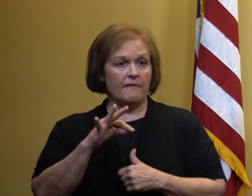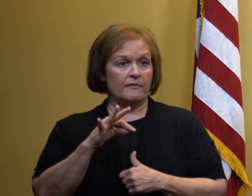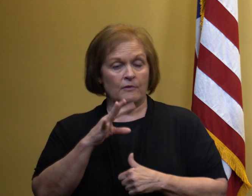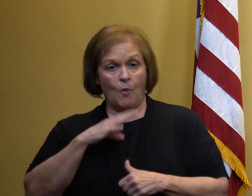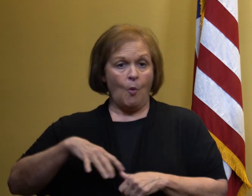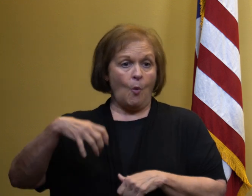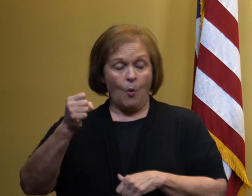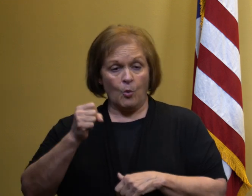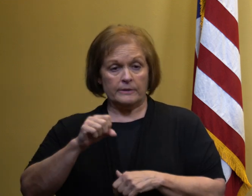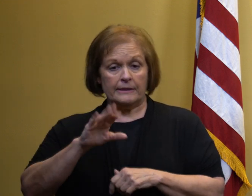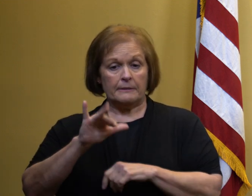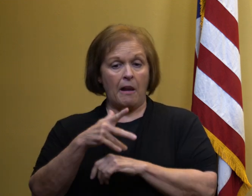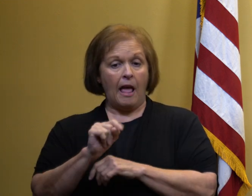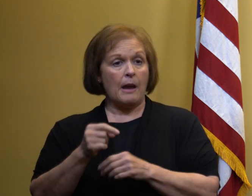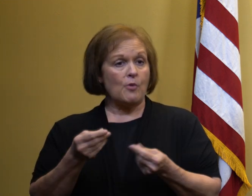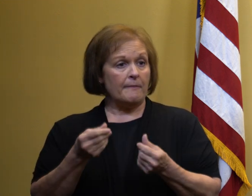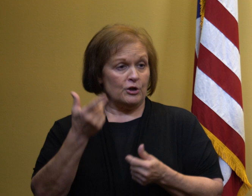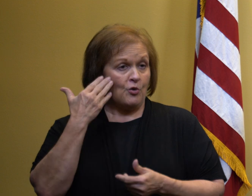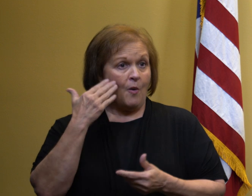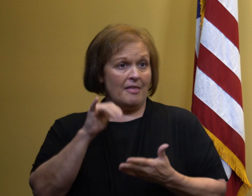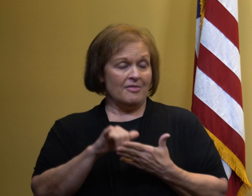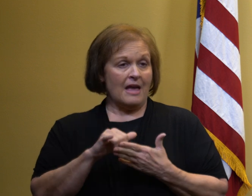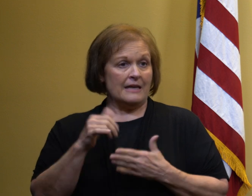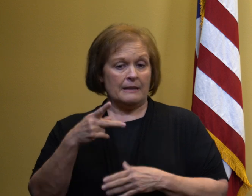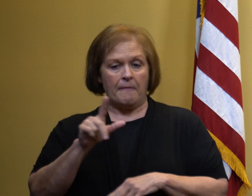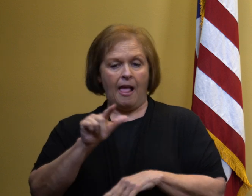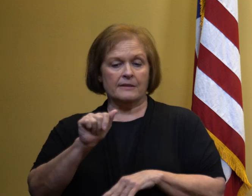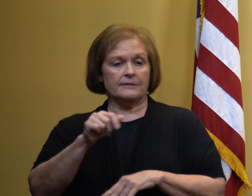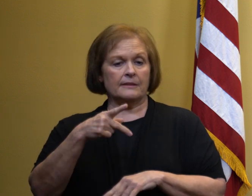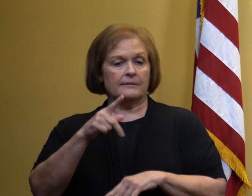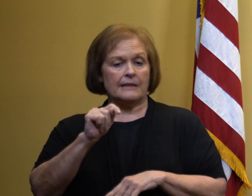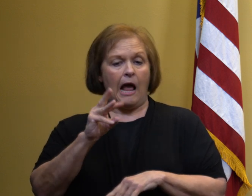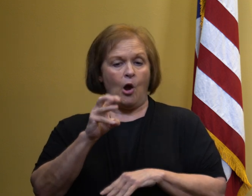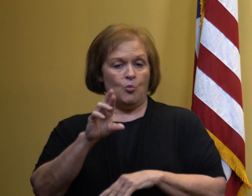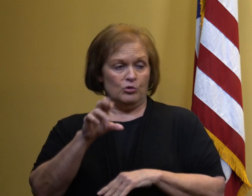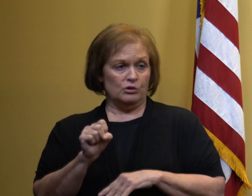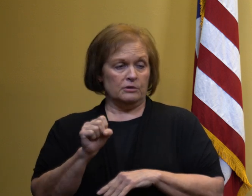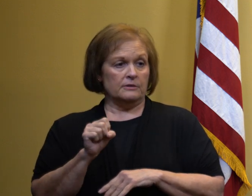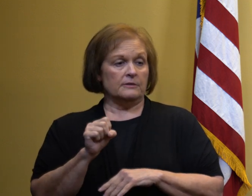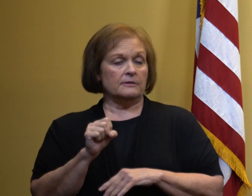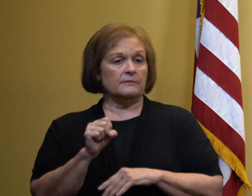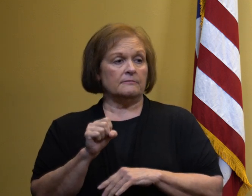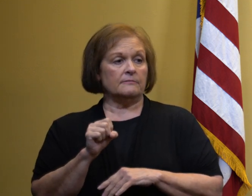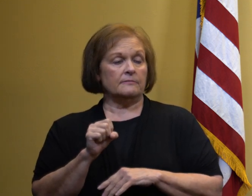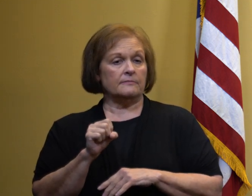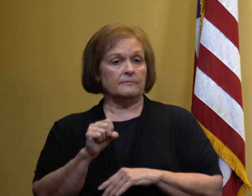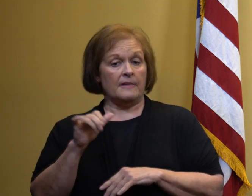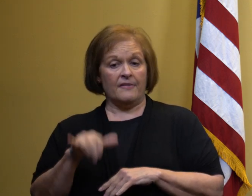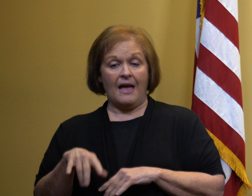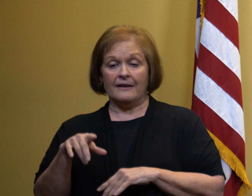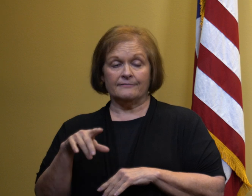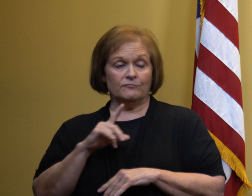blighted properties in the city of New Orleans, and we know that is Plaza Tower. And although this has been